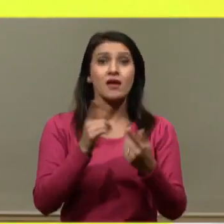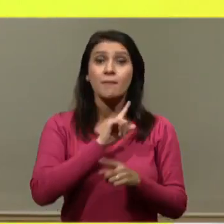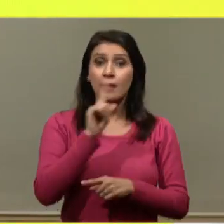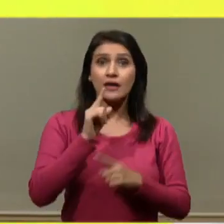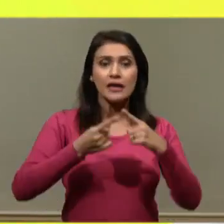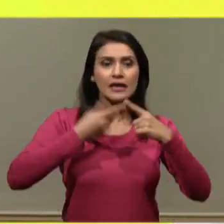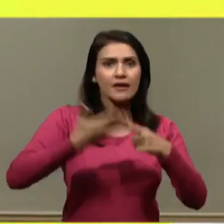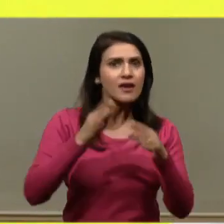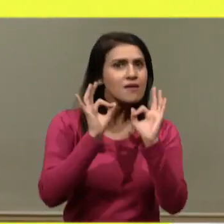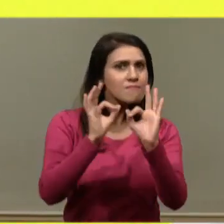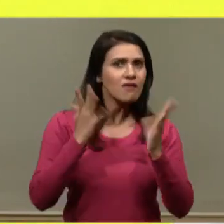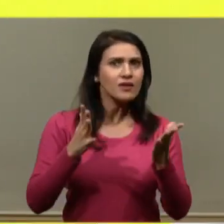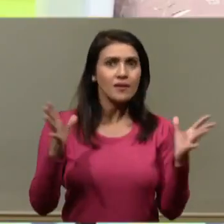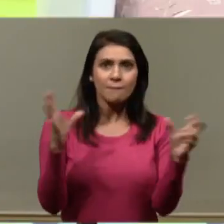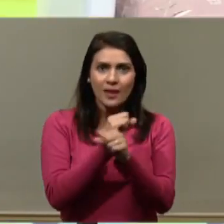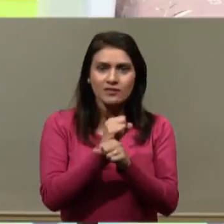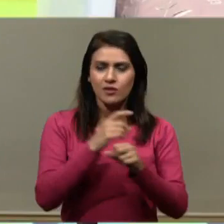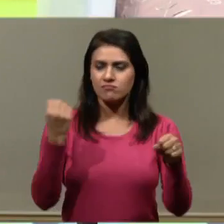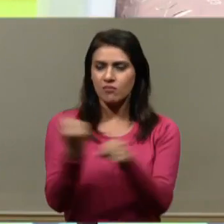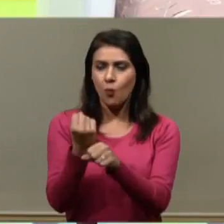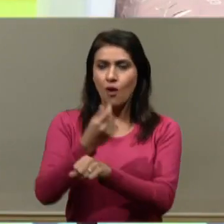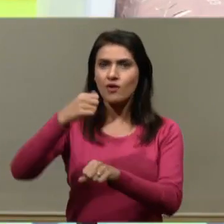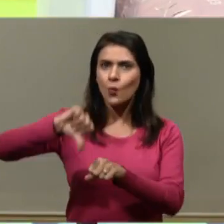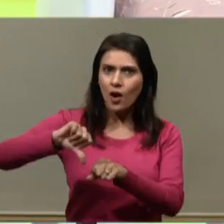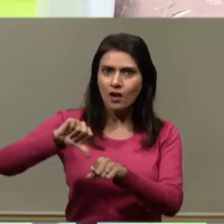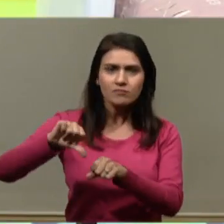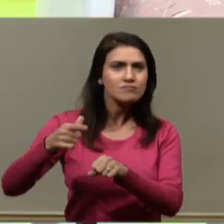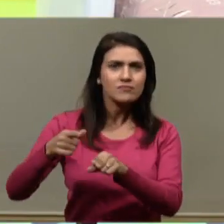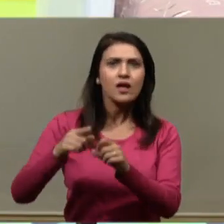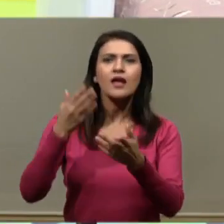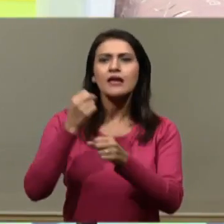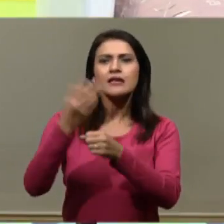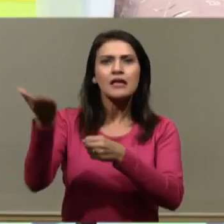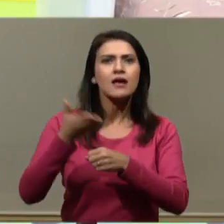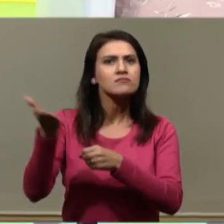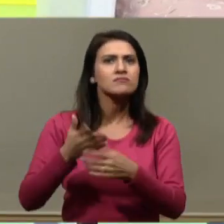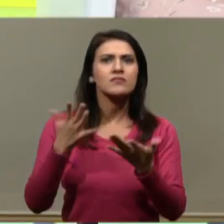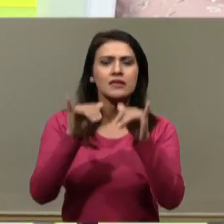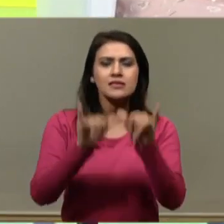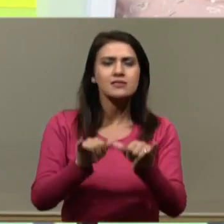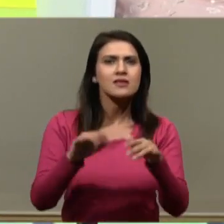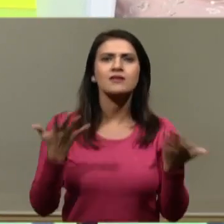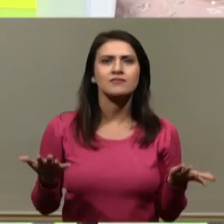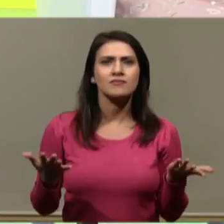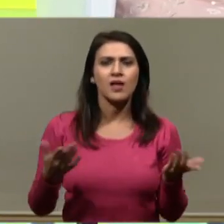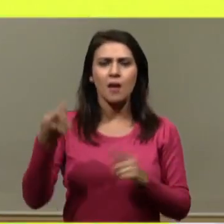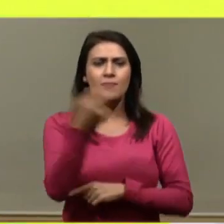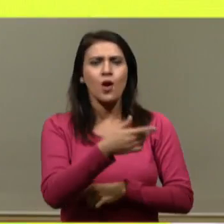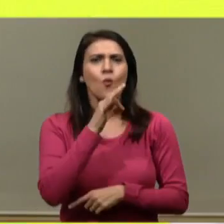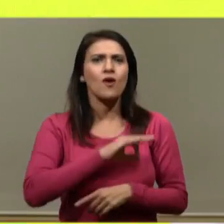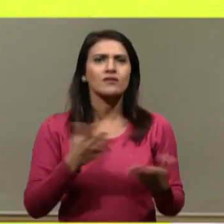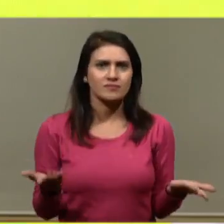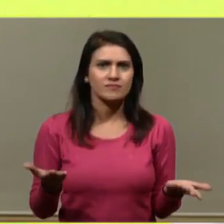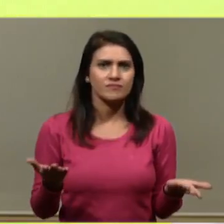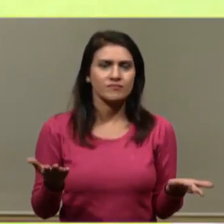we the training or service, why will the guest come and stay with us? Why will the guest pay money if he